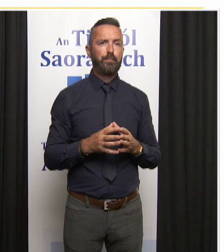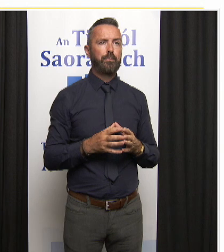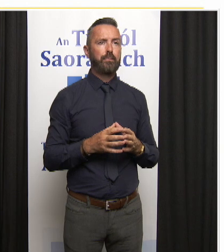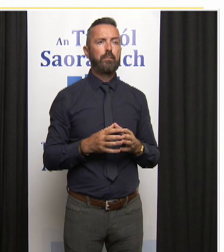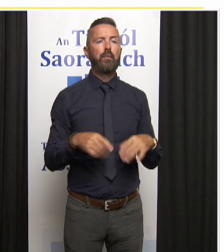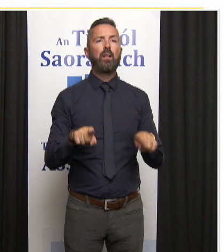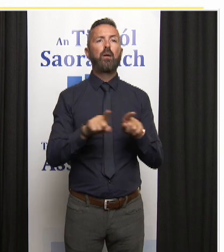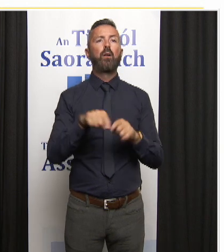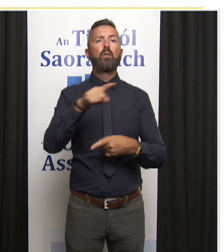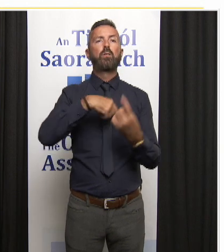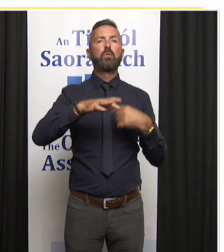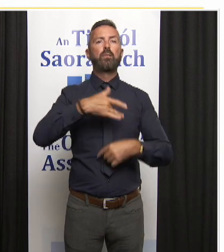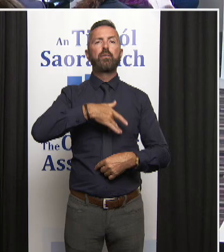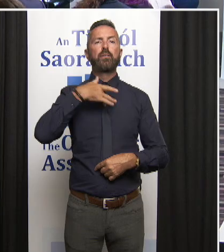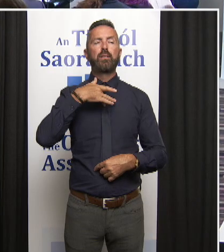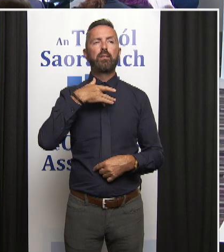We also felt that